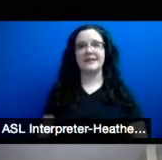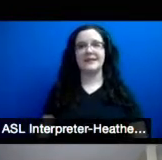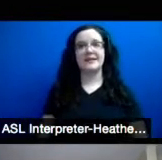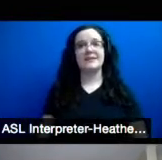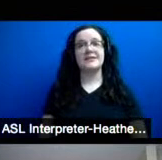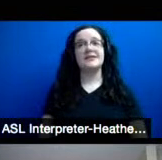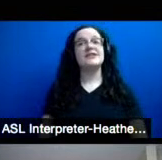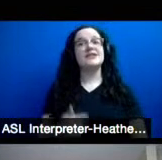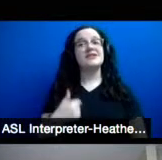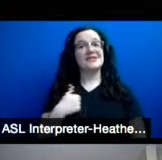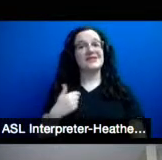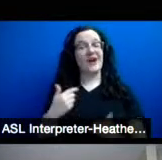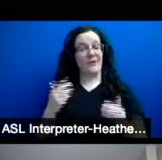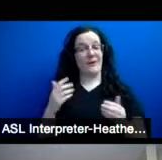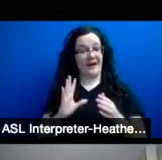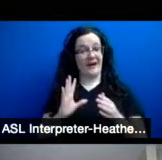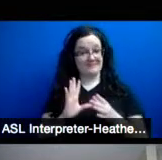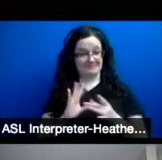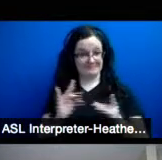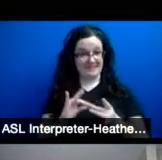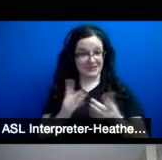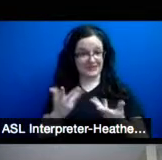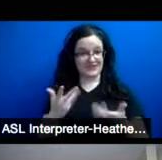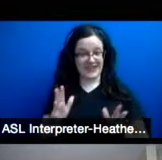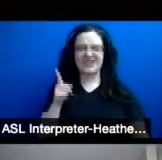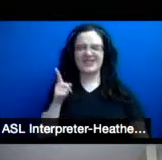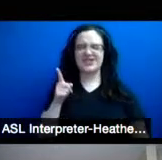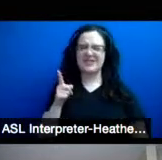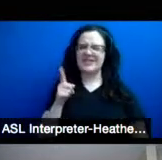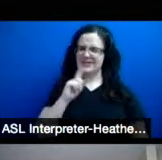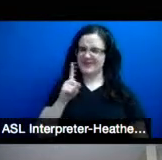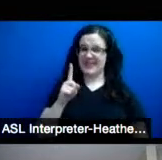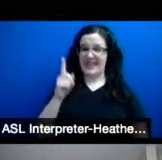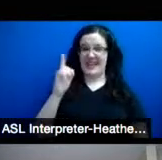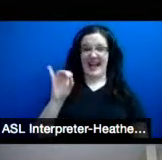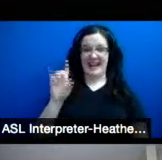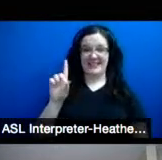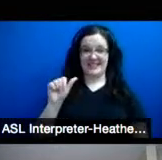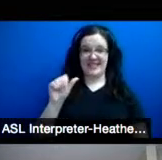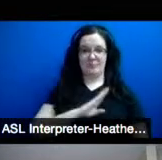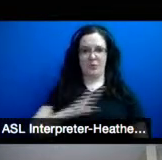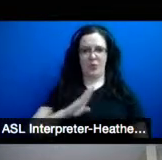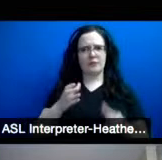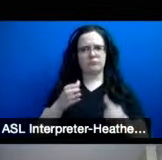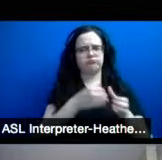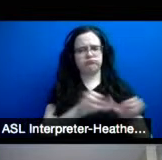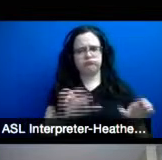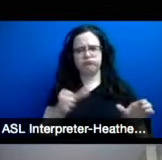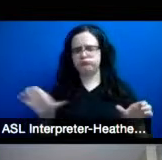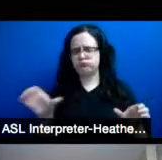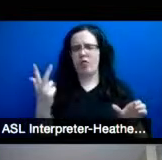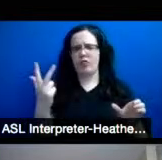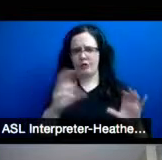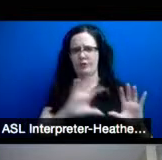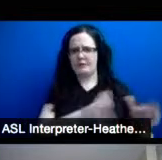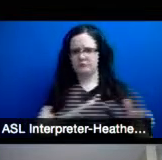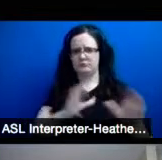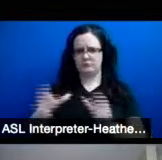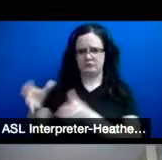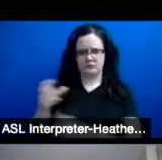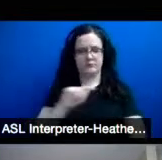idea of advisory board broke itself into 3 task groups to do the work. And across these groups are all